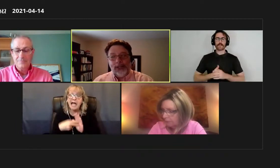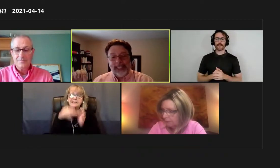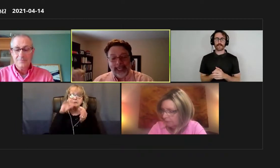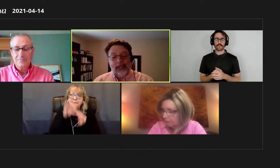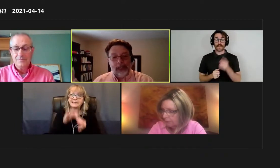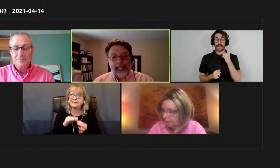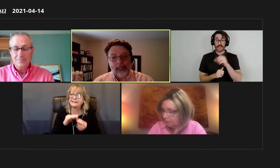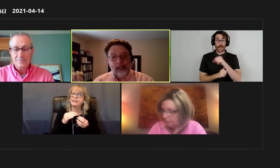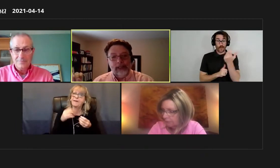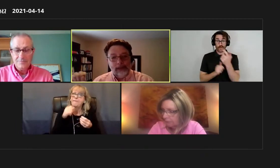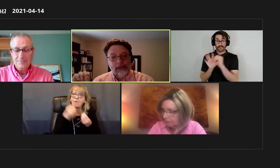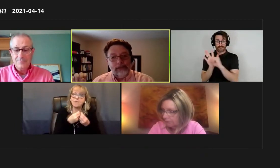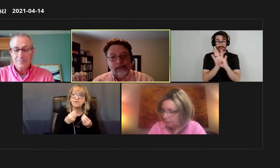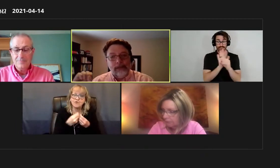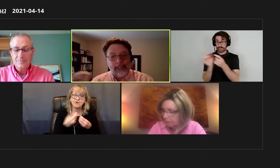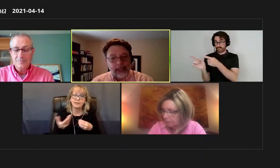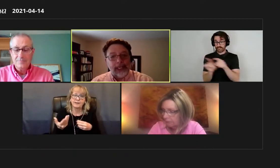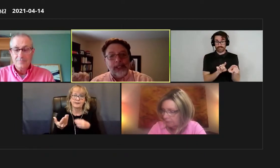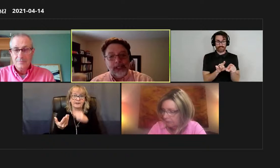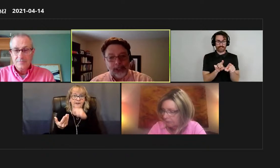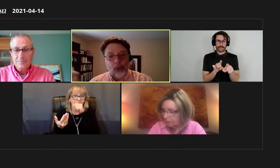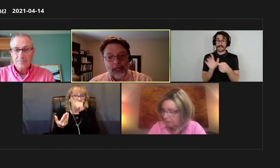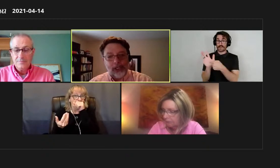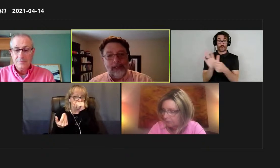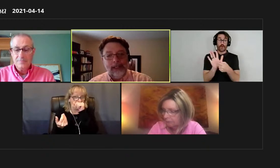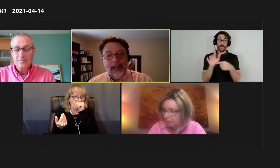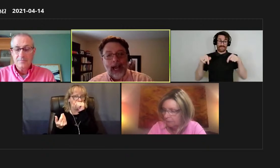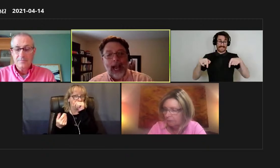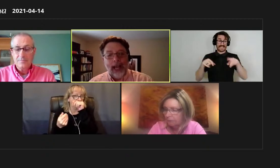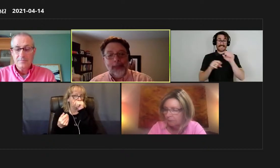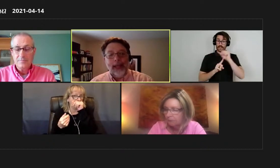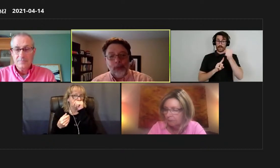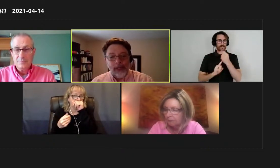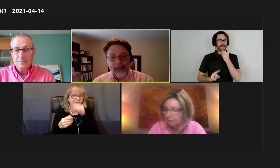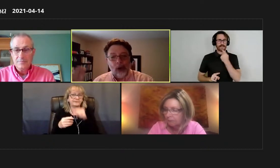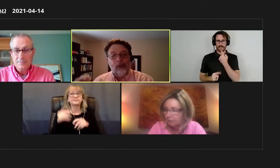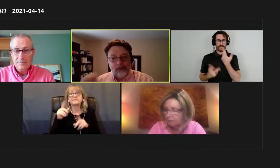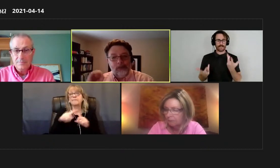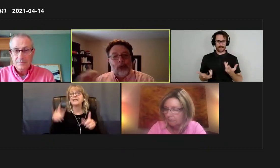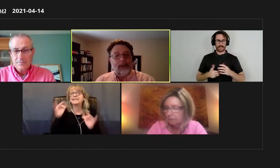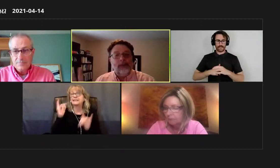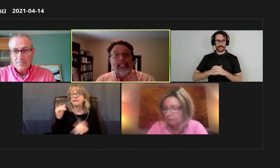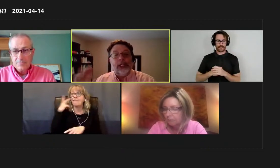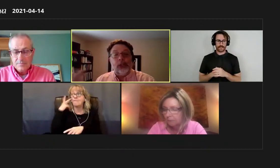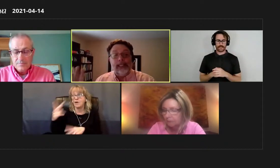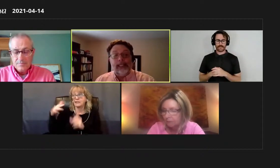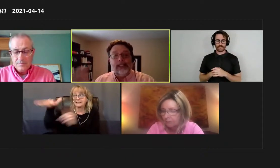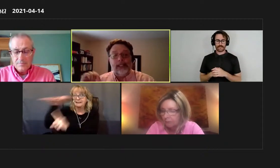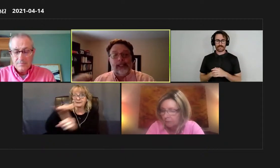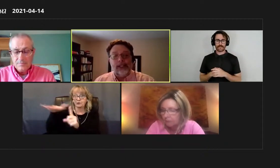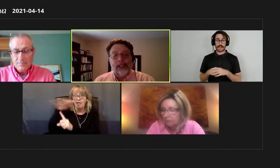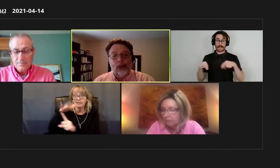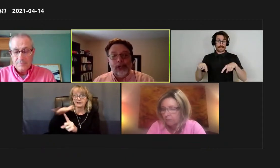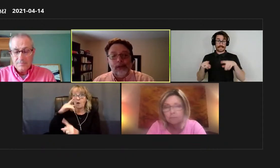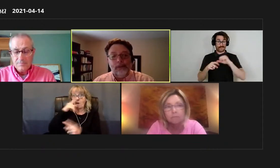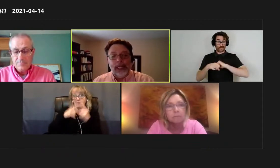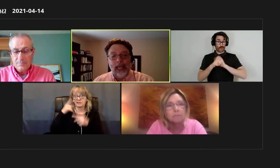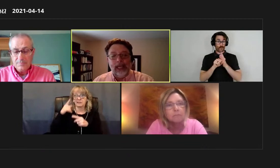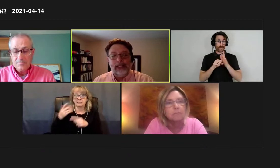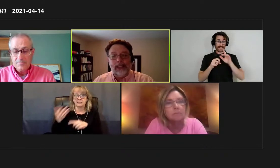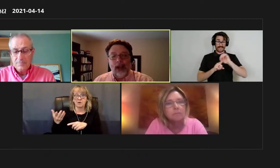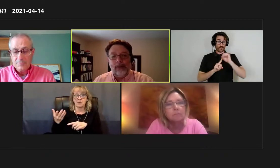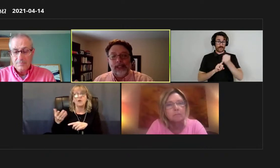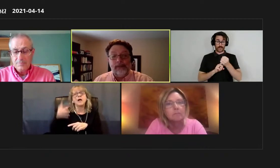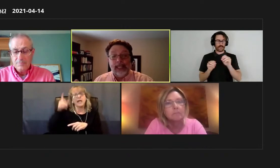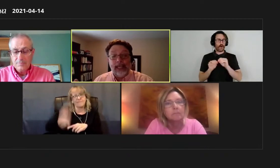are signaling serious situation, I think we need to treat this as a serious situation